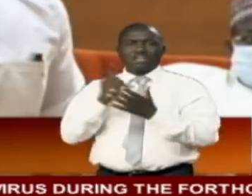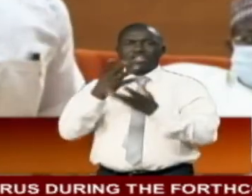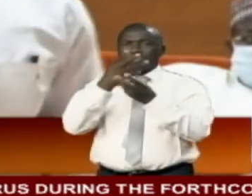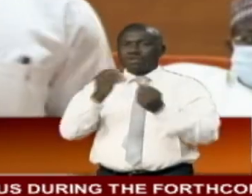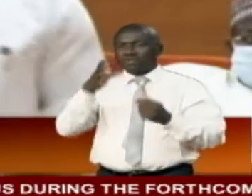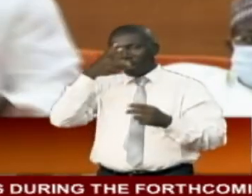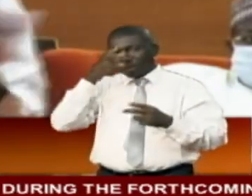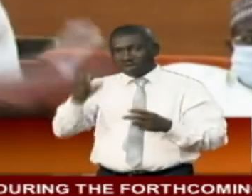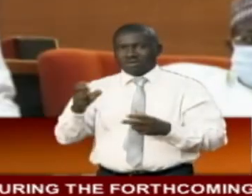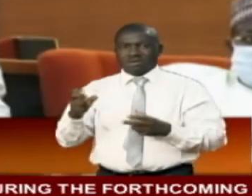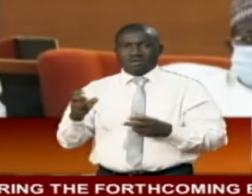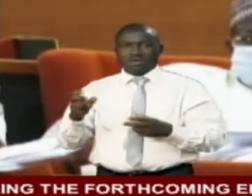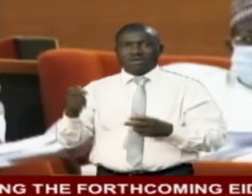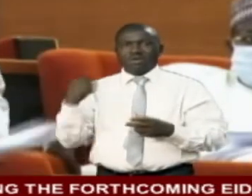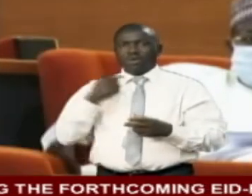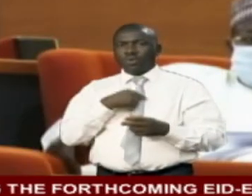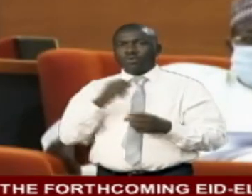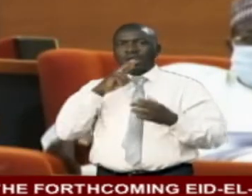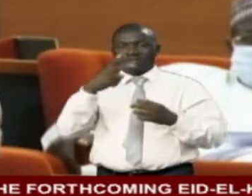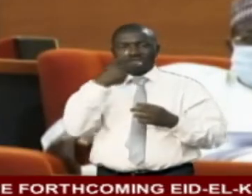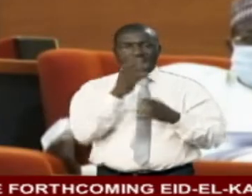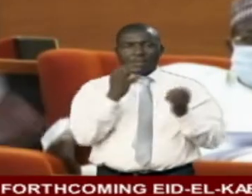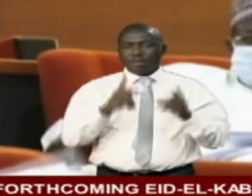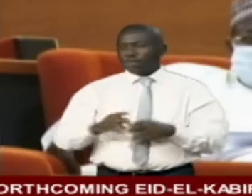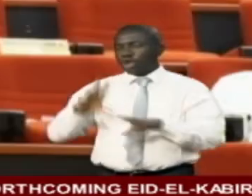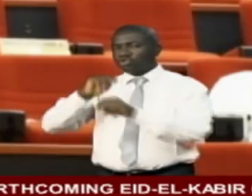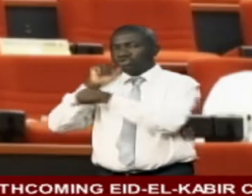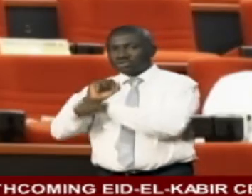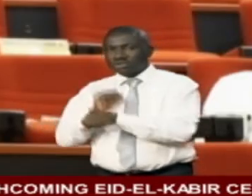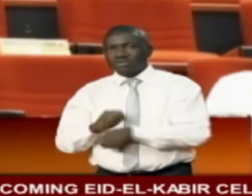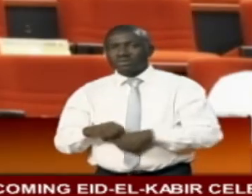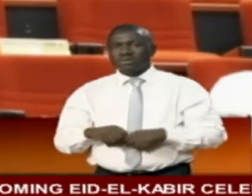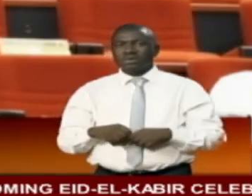Nigeria. We have large army of youth today, they have no job, we are not safe.